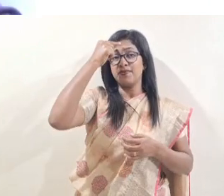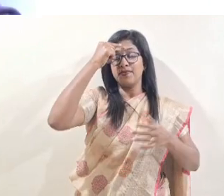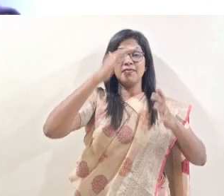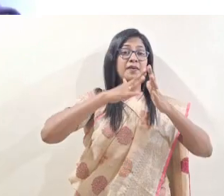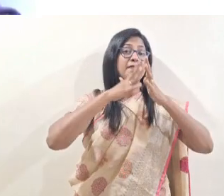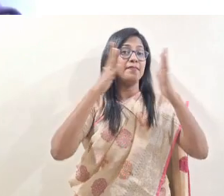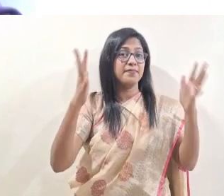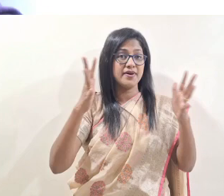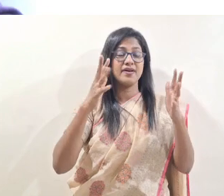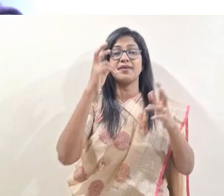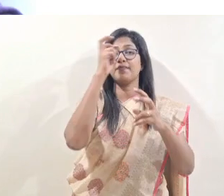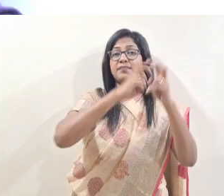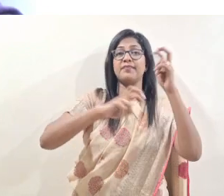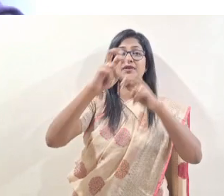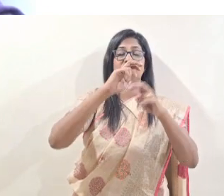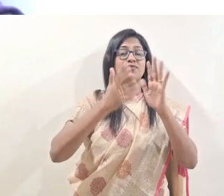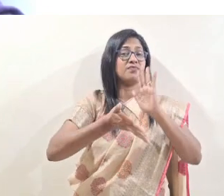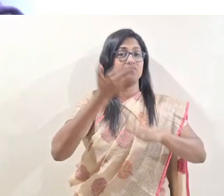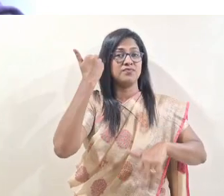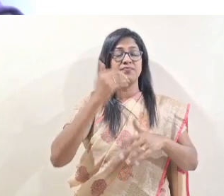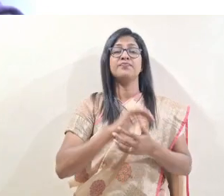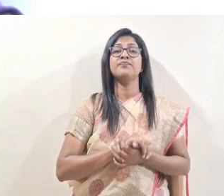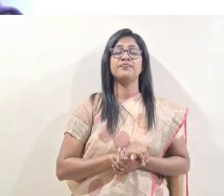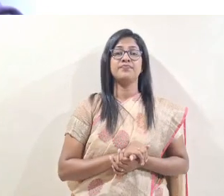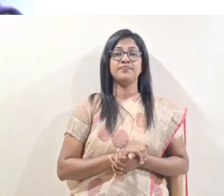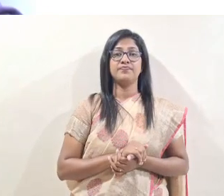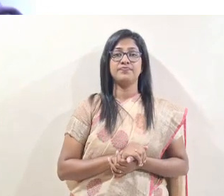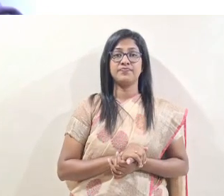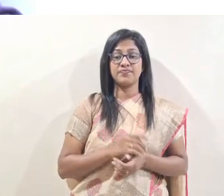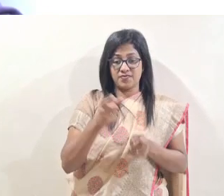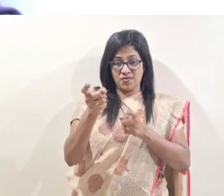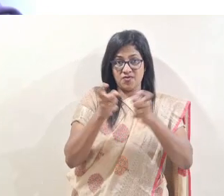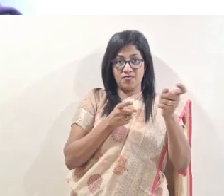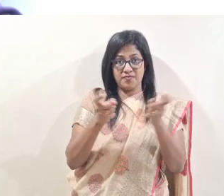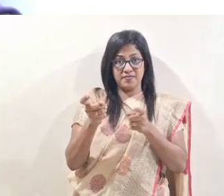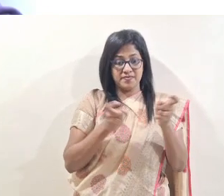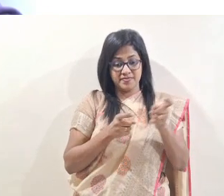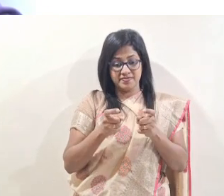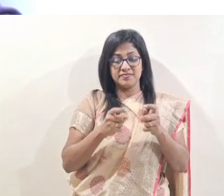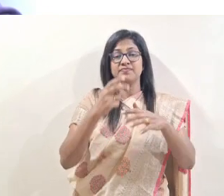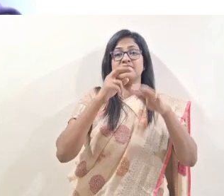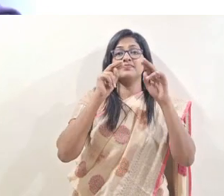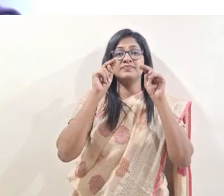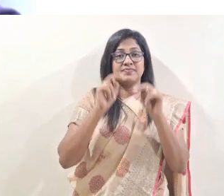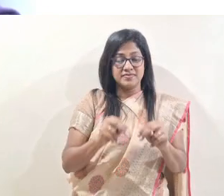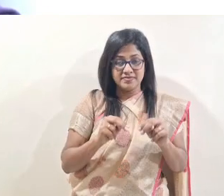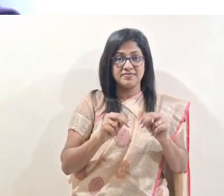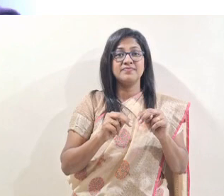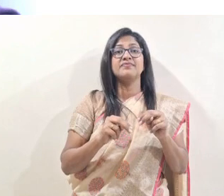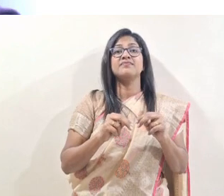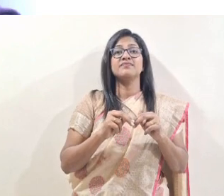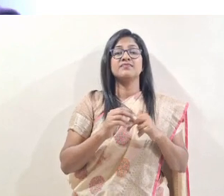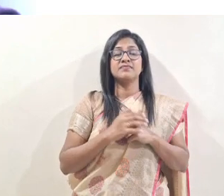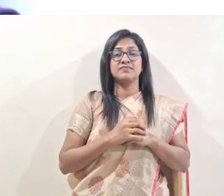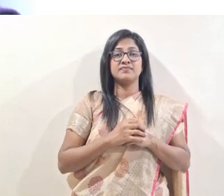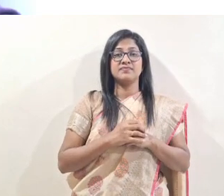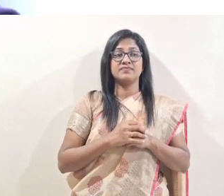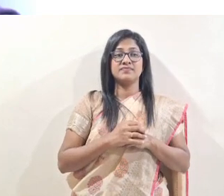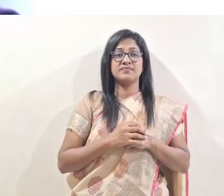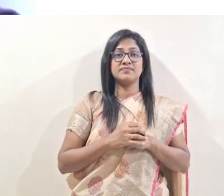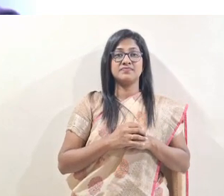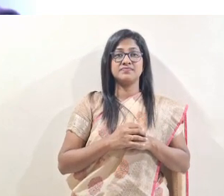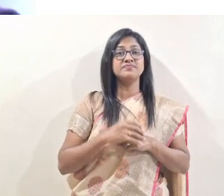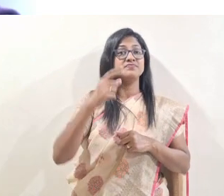which comes up with most of the metros is that operational requirements are not really looked